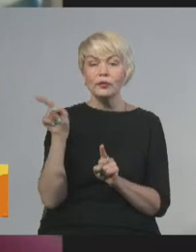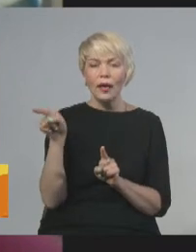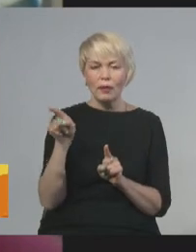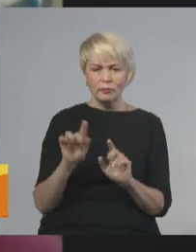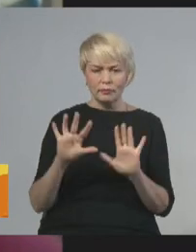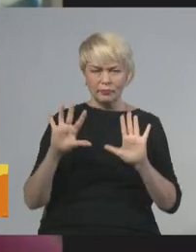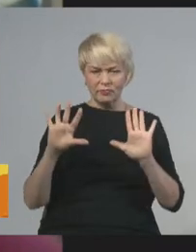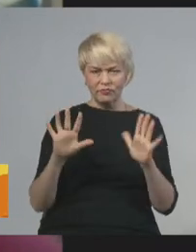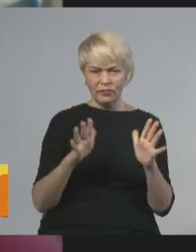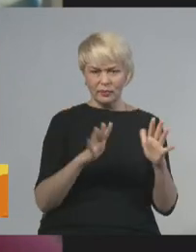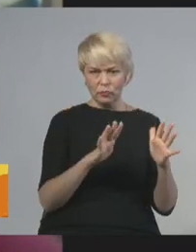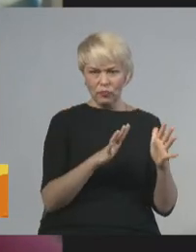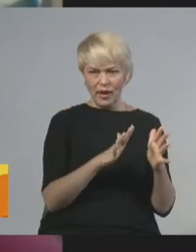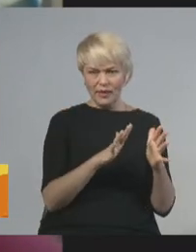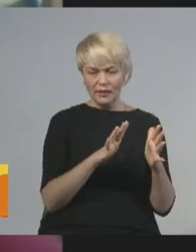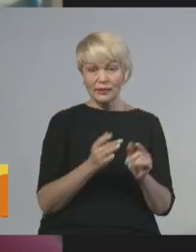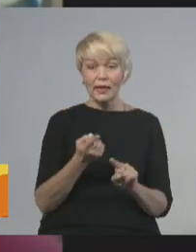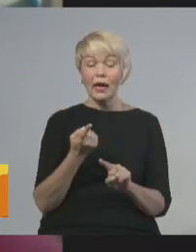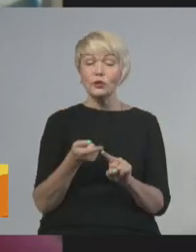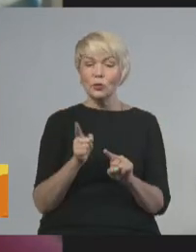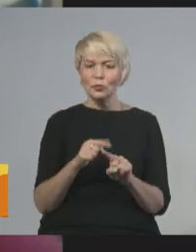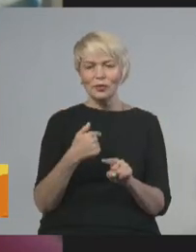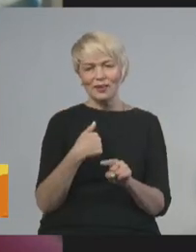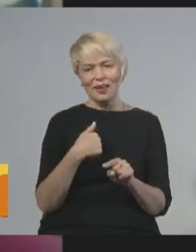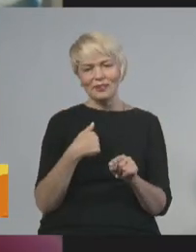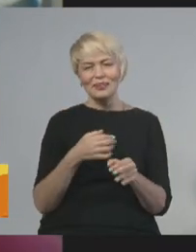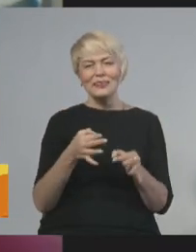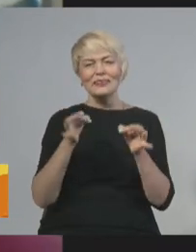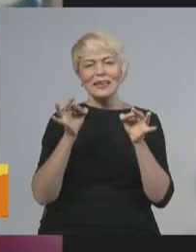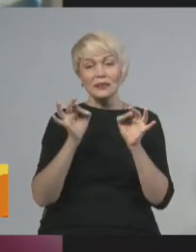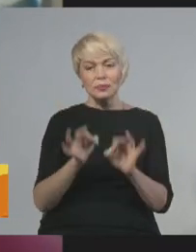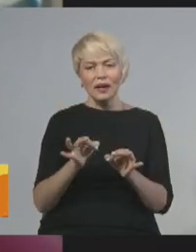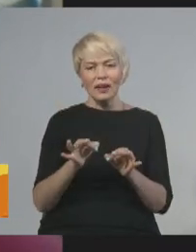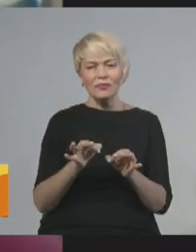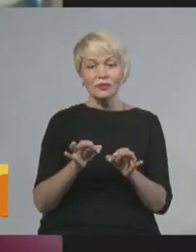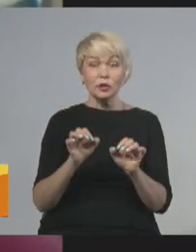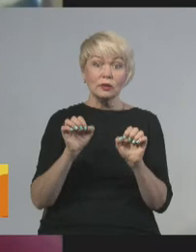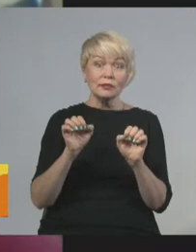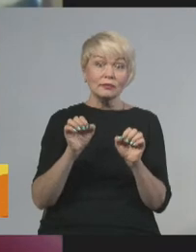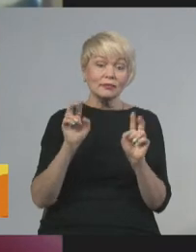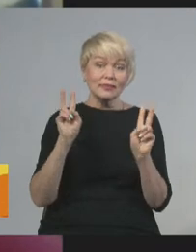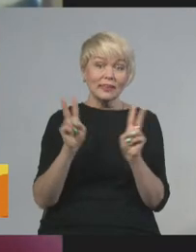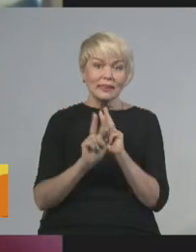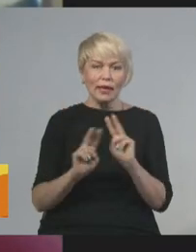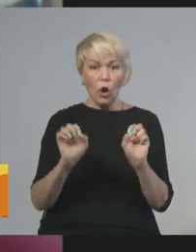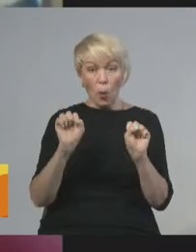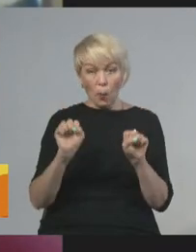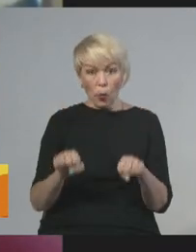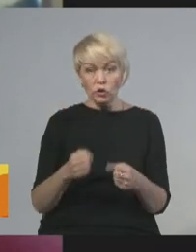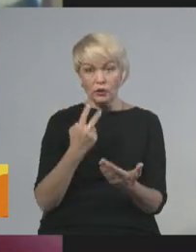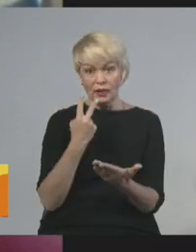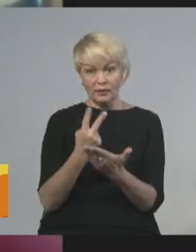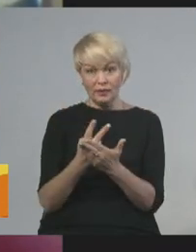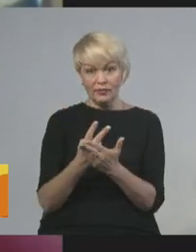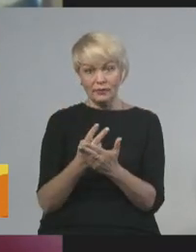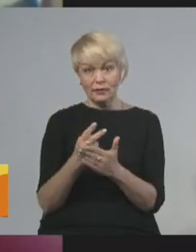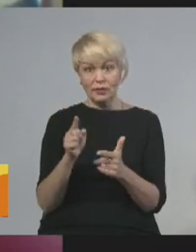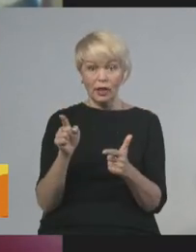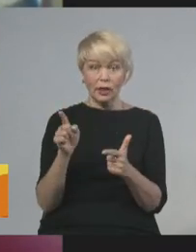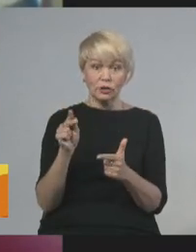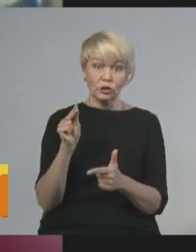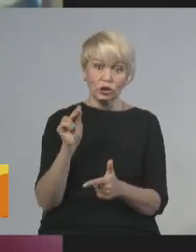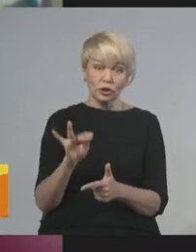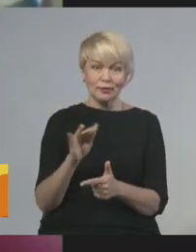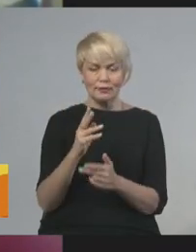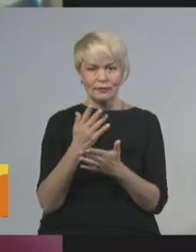unwatchable um so you can watch it once in a while to understand to see the other side but